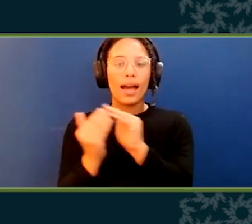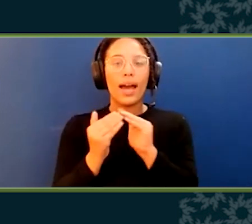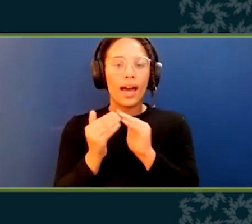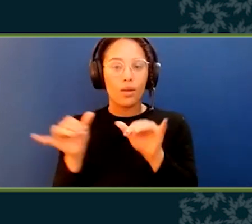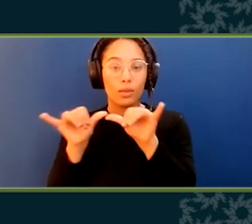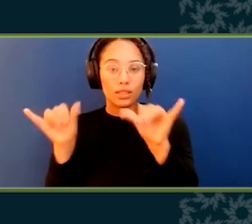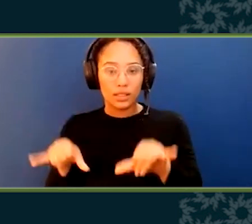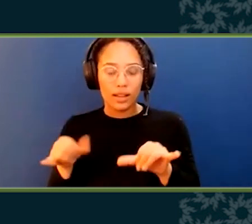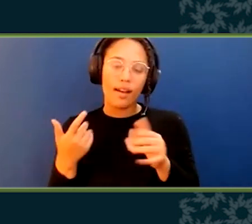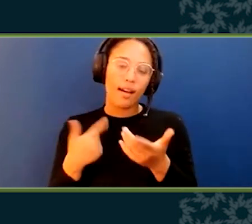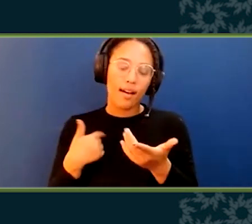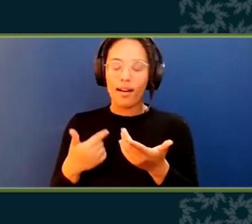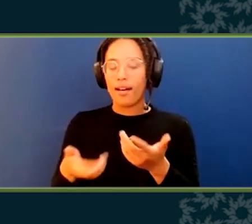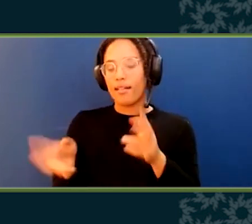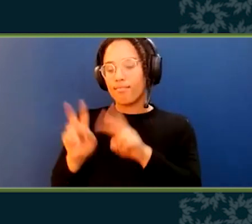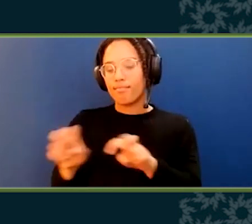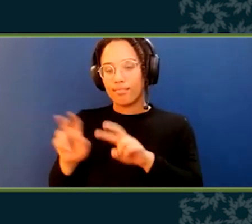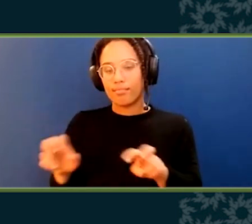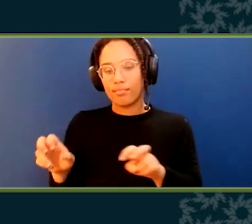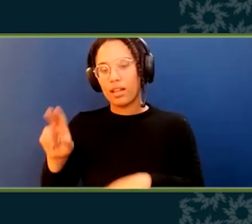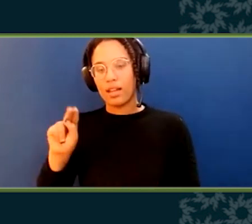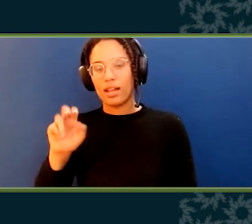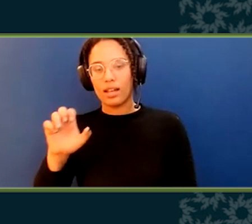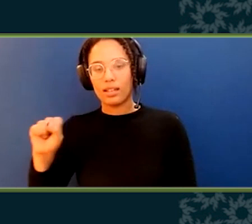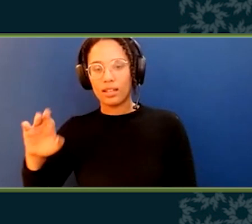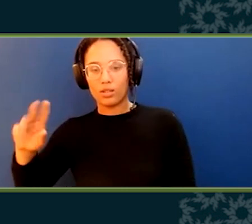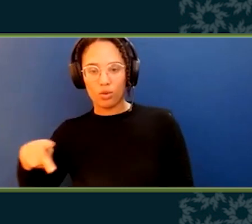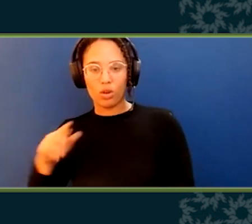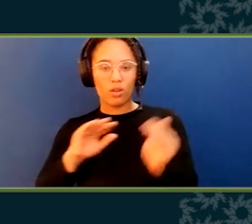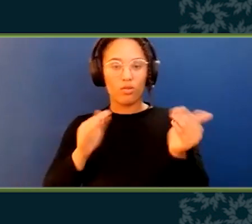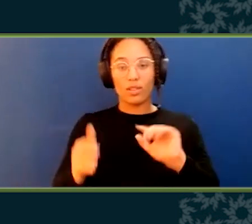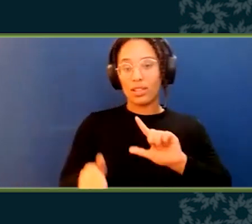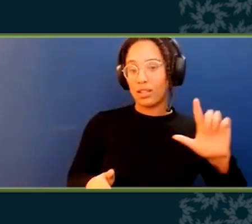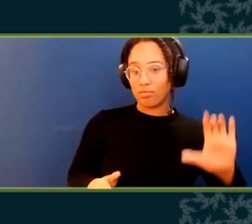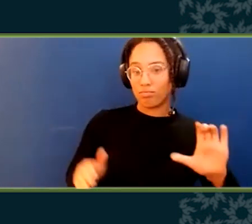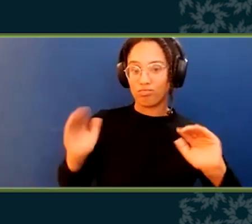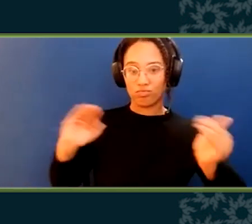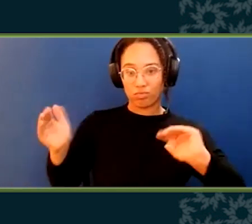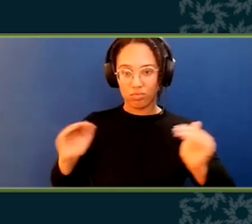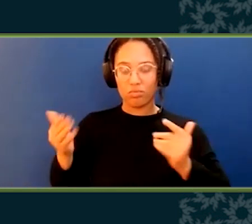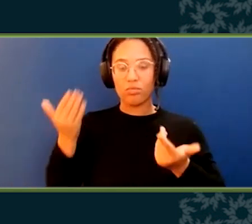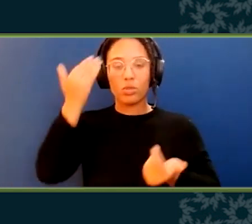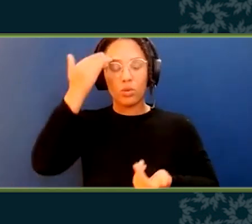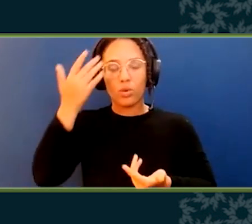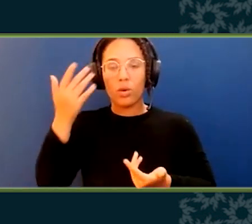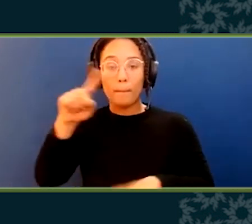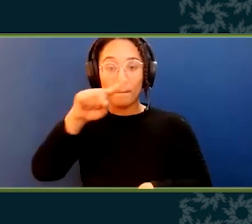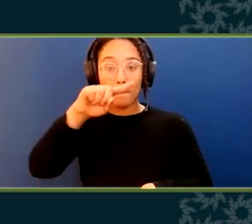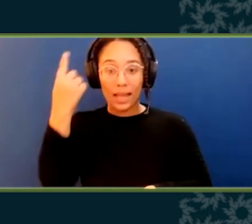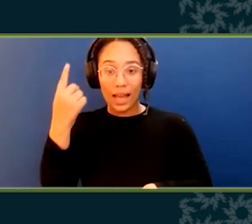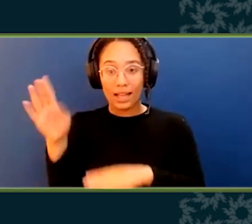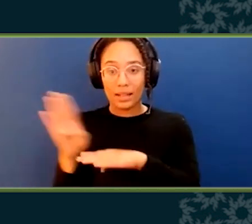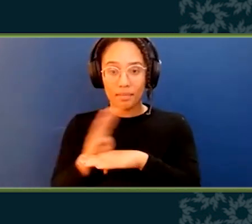incentives of an S corp versus an LLC, right? Because most Black business owners and most owners of